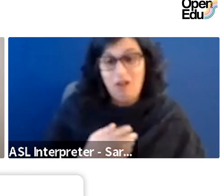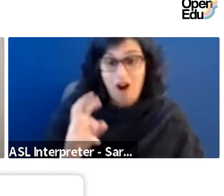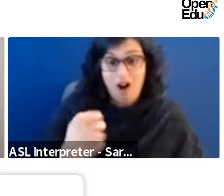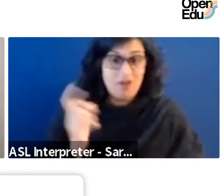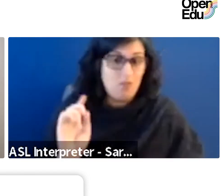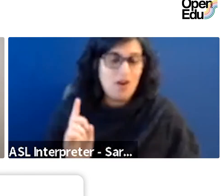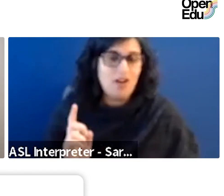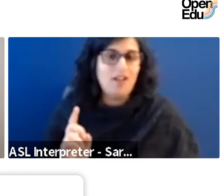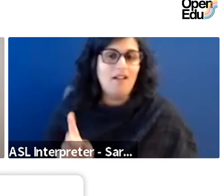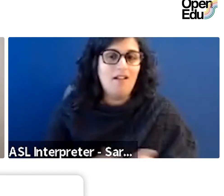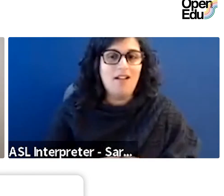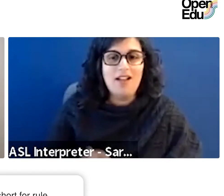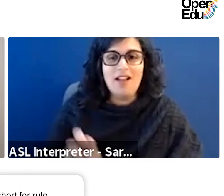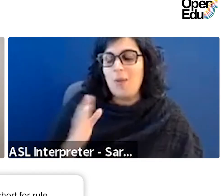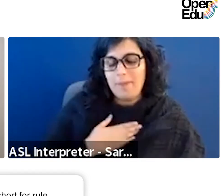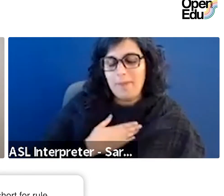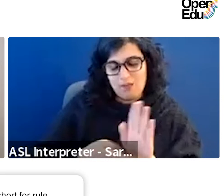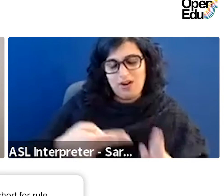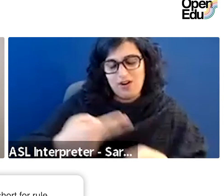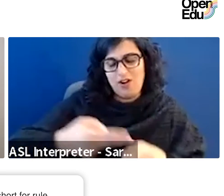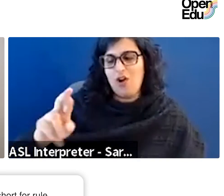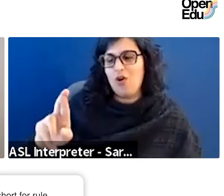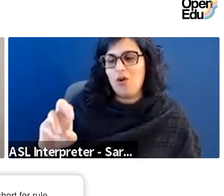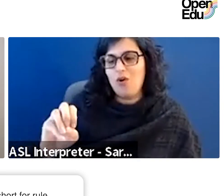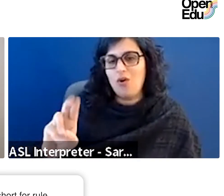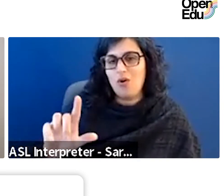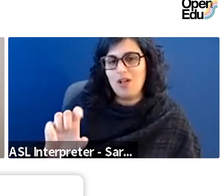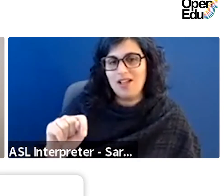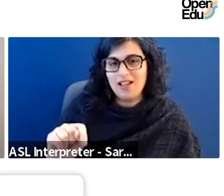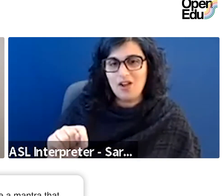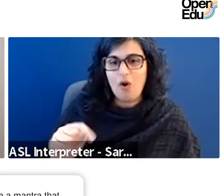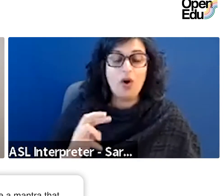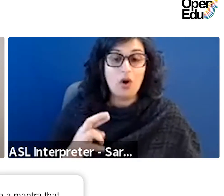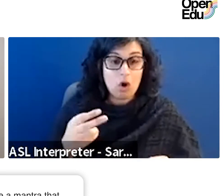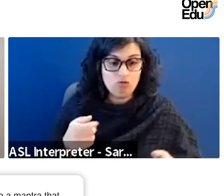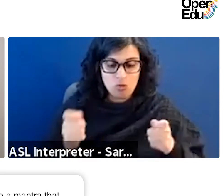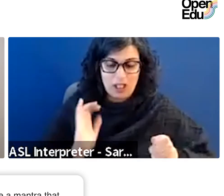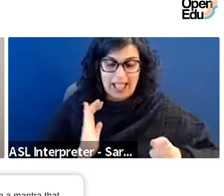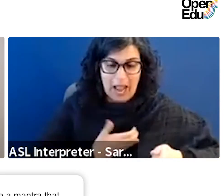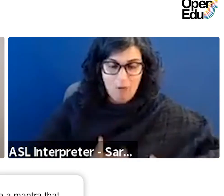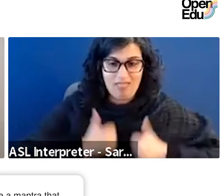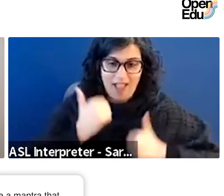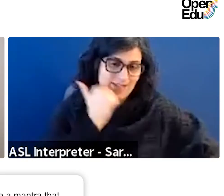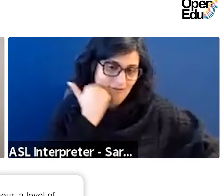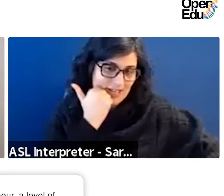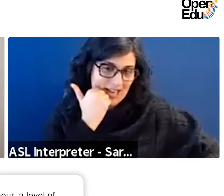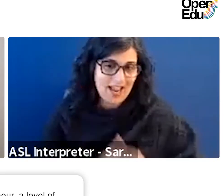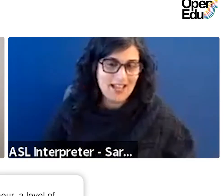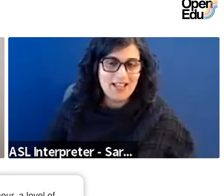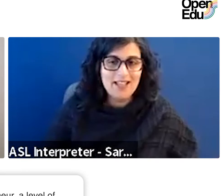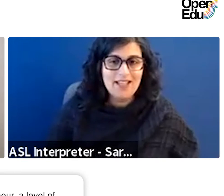short. My brand's called Roulette, so it's short for rule over our lives every day. And it's like a mantra that I came up with when I became